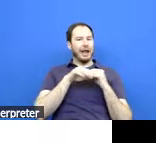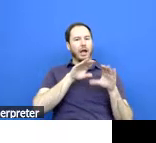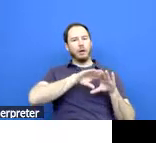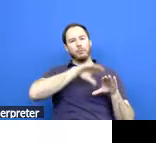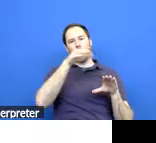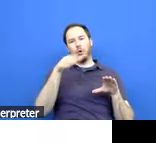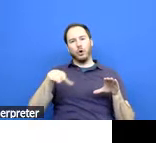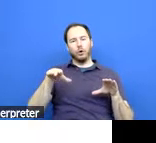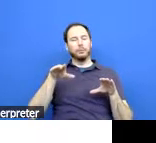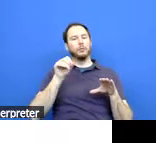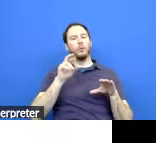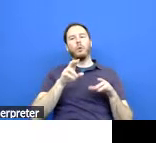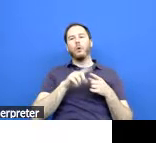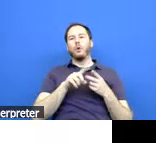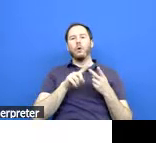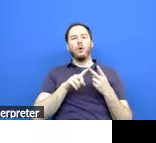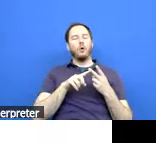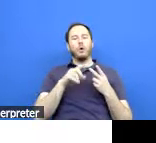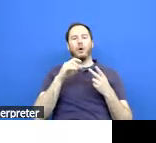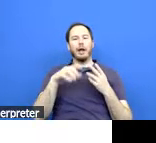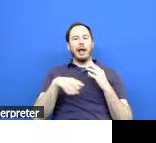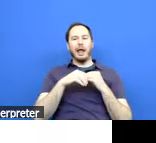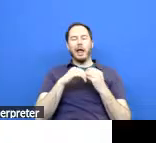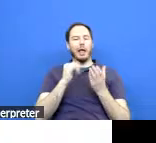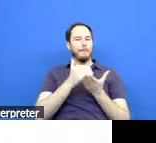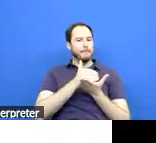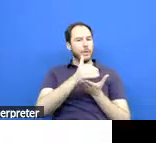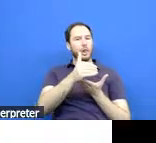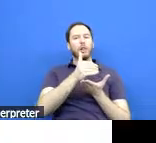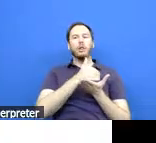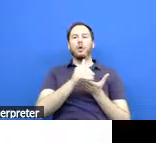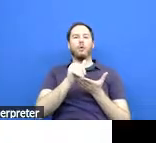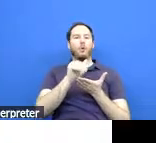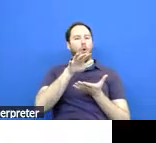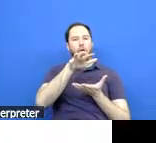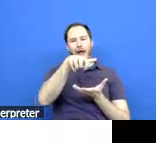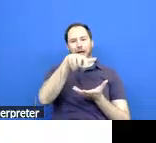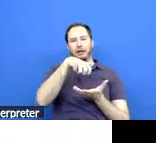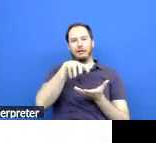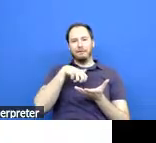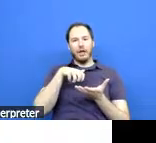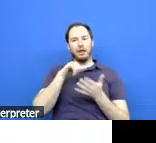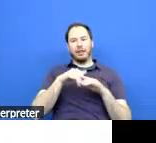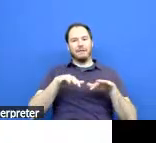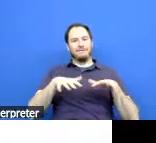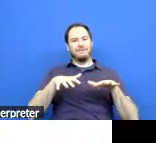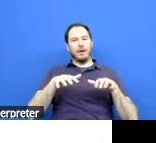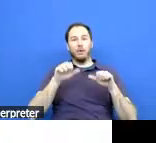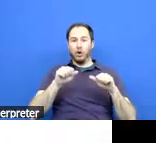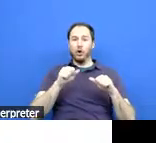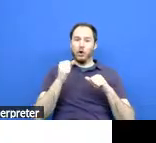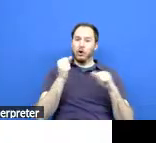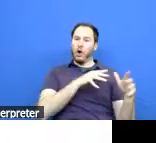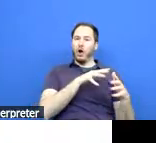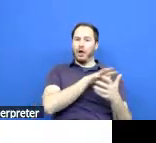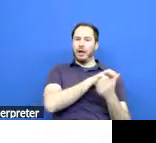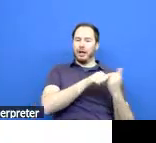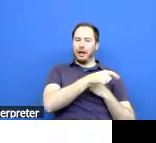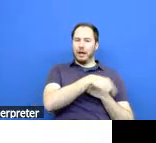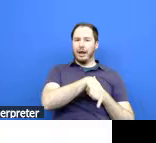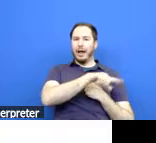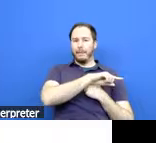or, basically bulldozers or excavation within those berms, that the vibration could damage the